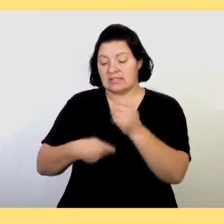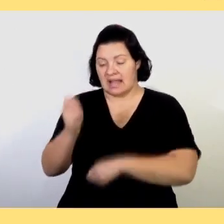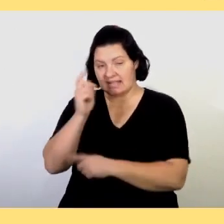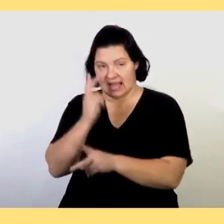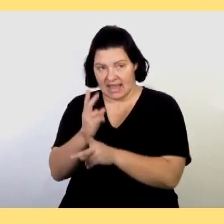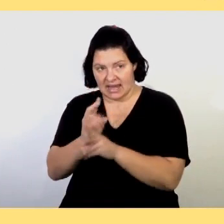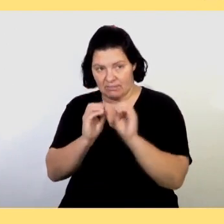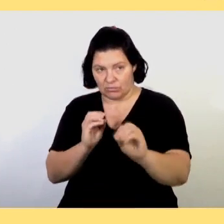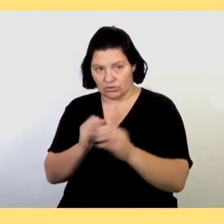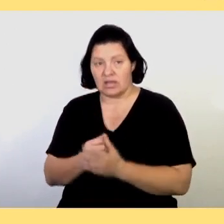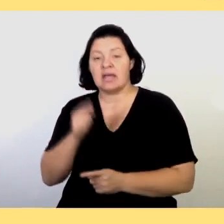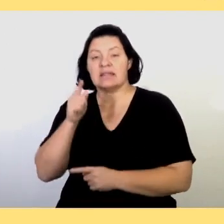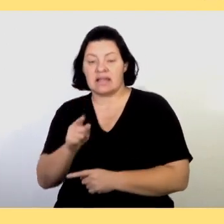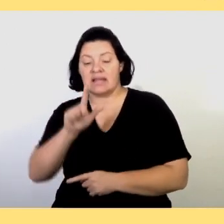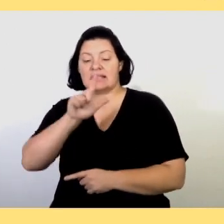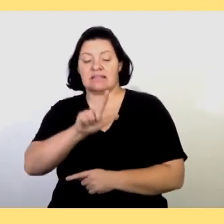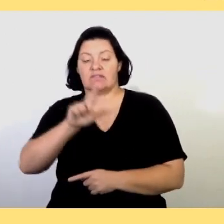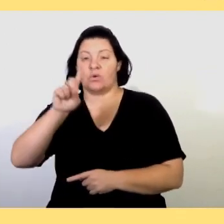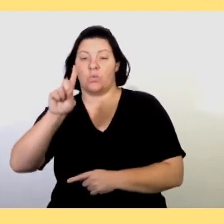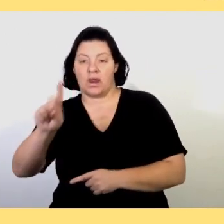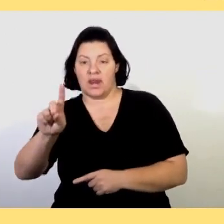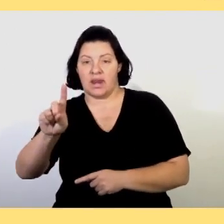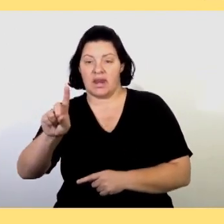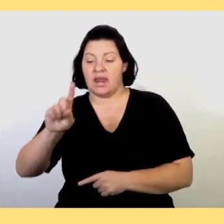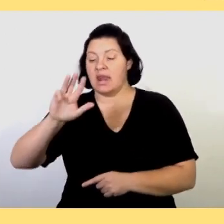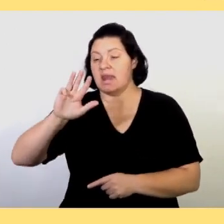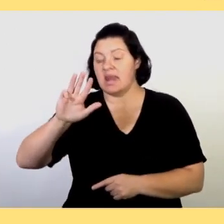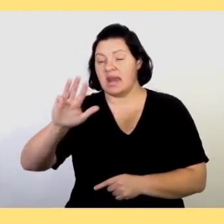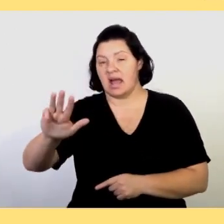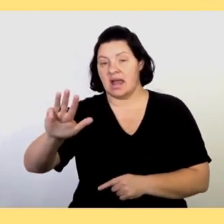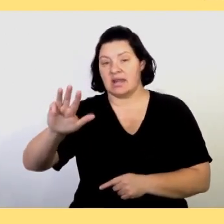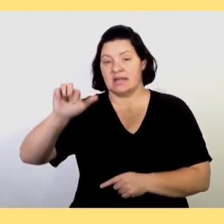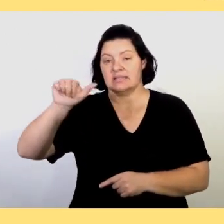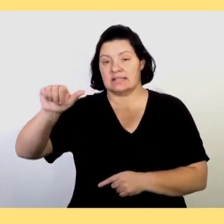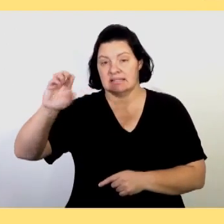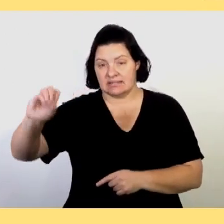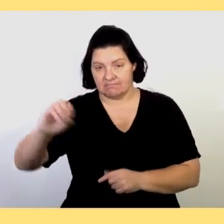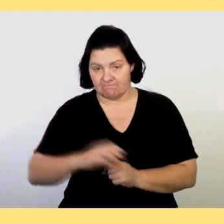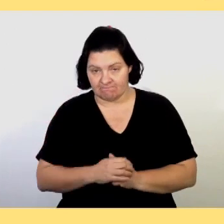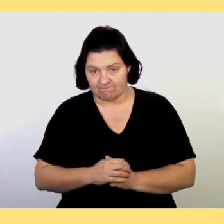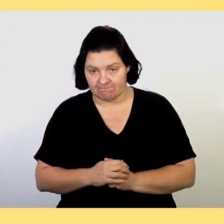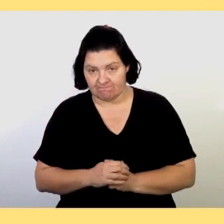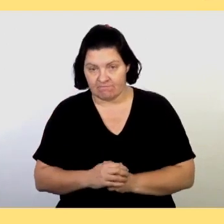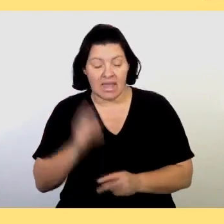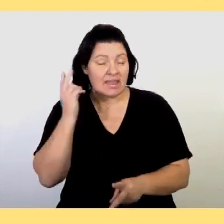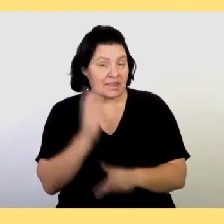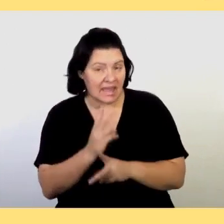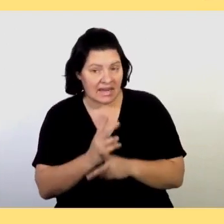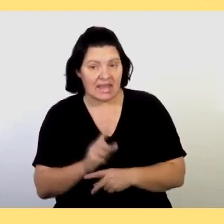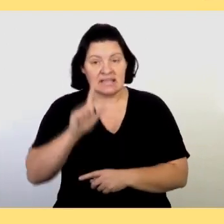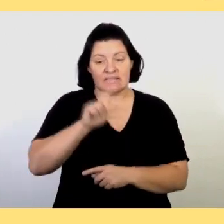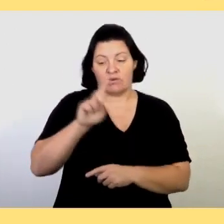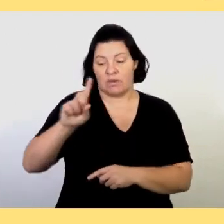sales again, and then 71,960. 160. All right? And